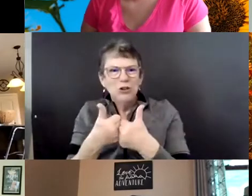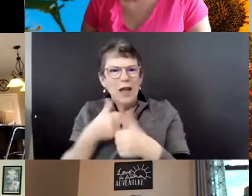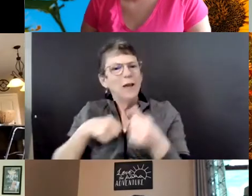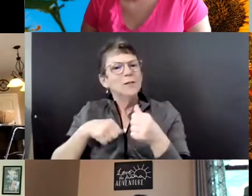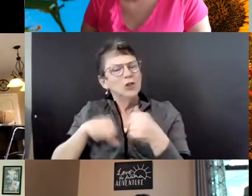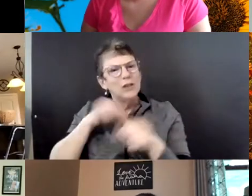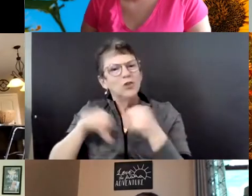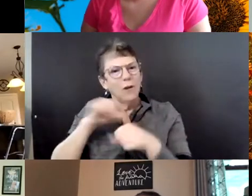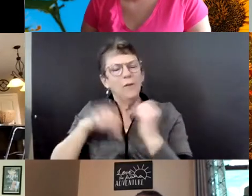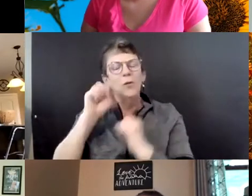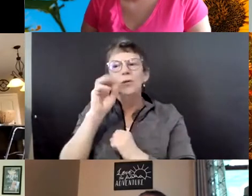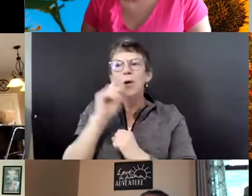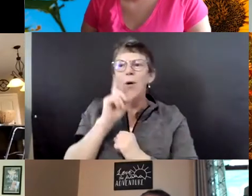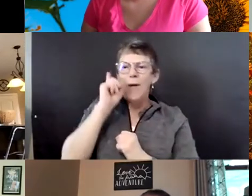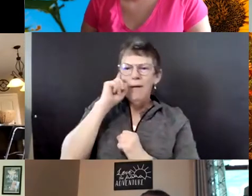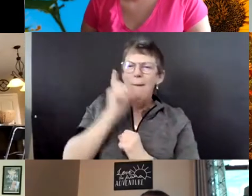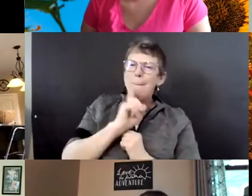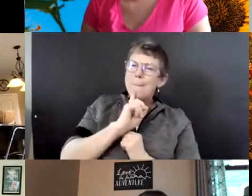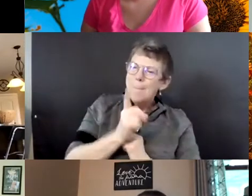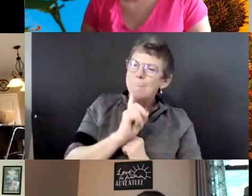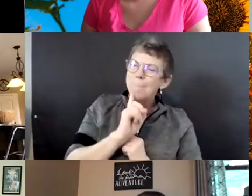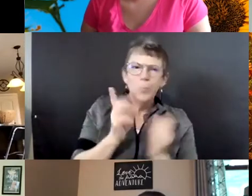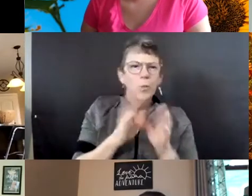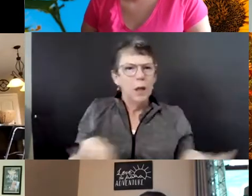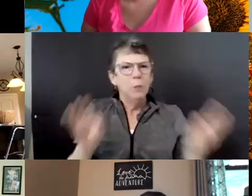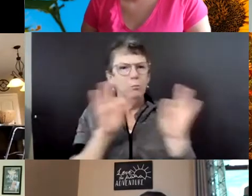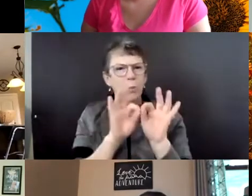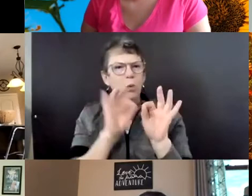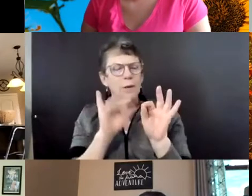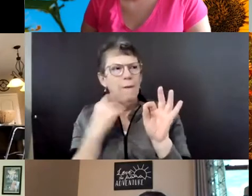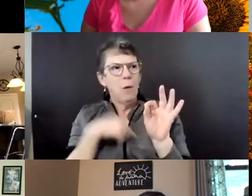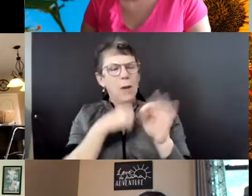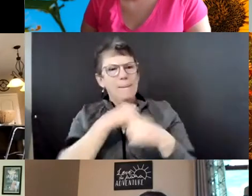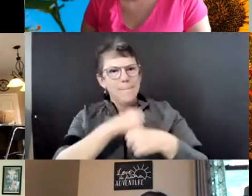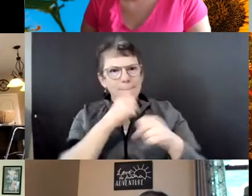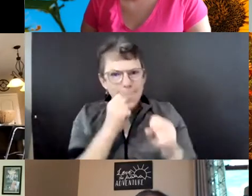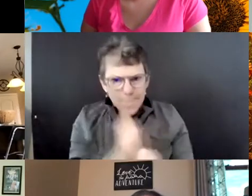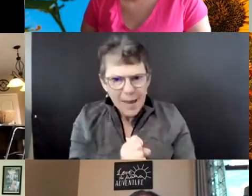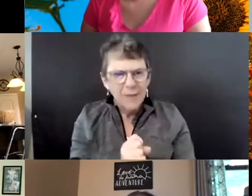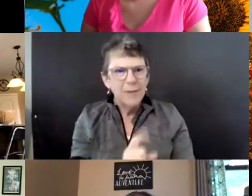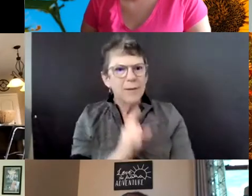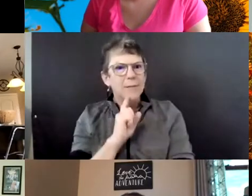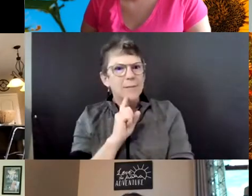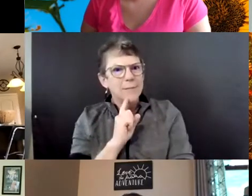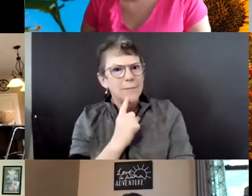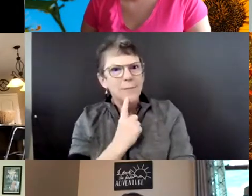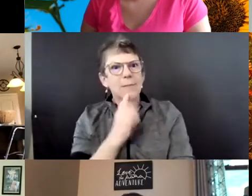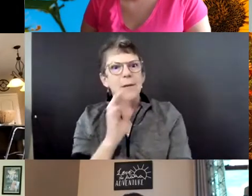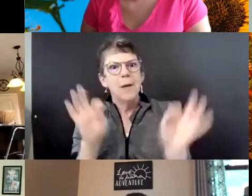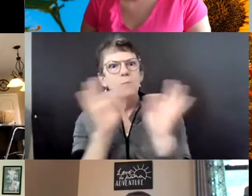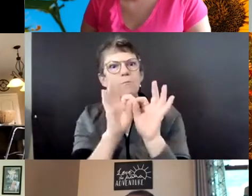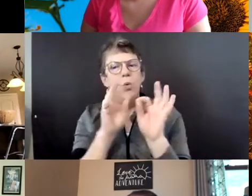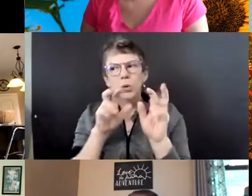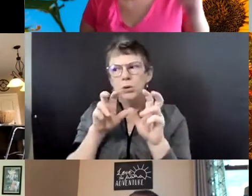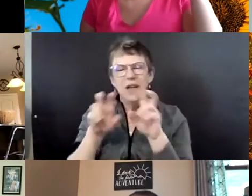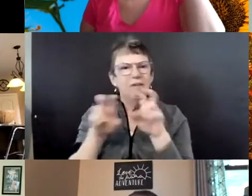important that we be really strategic and make these critical investments now that we have, because of Governor Kelly's leadership,